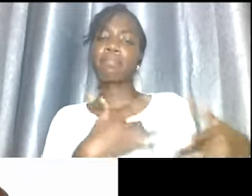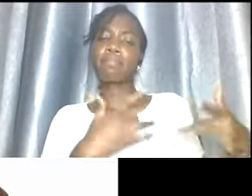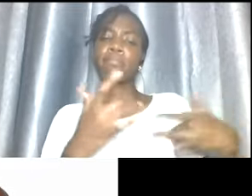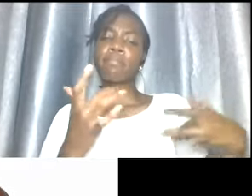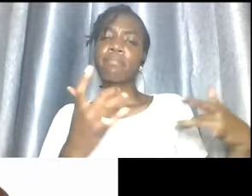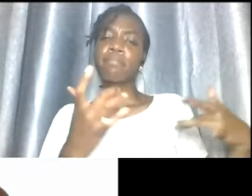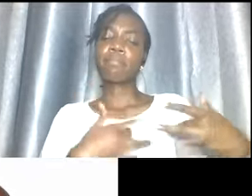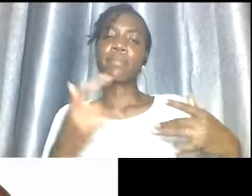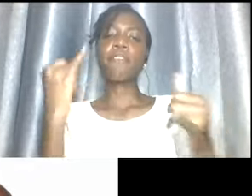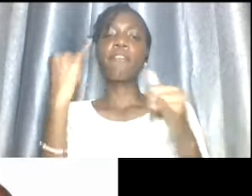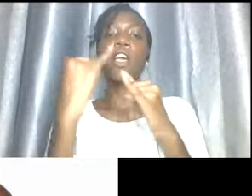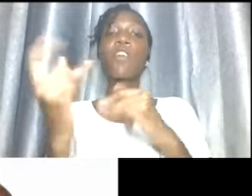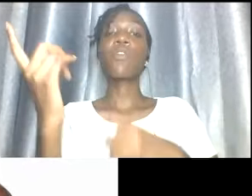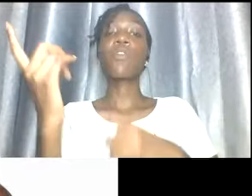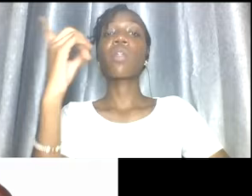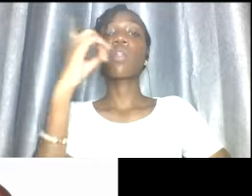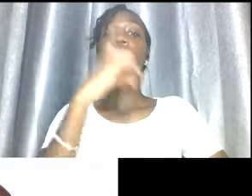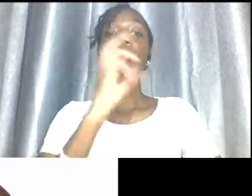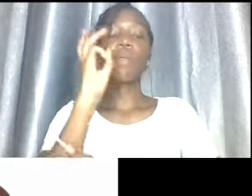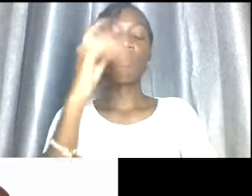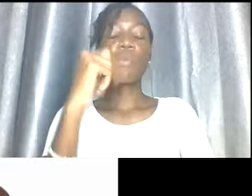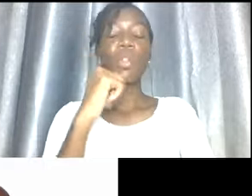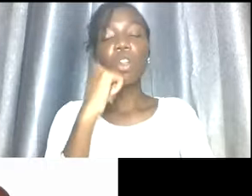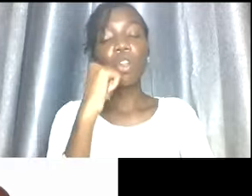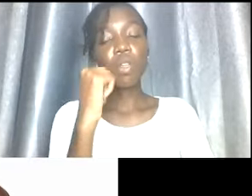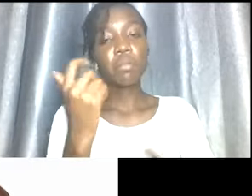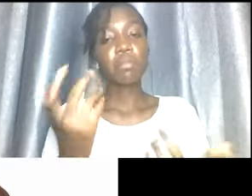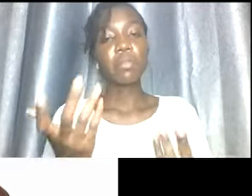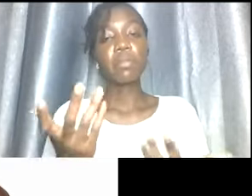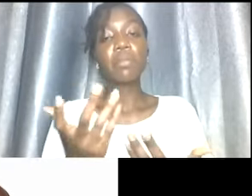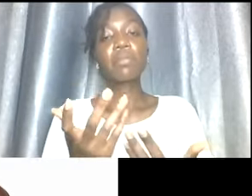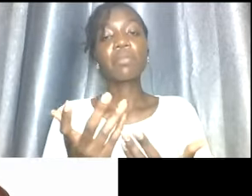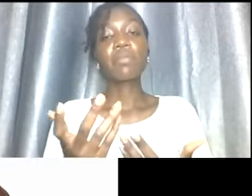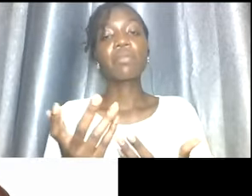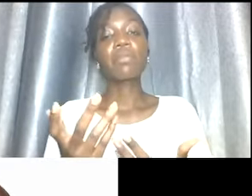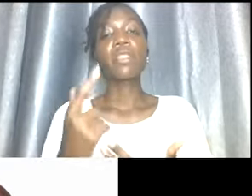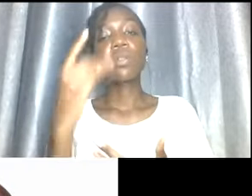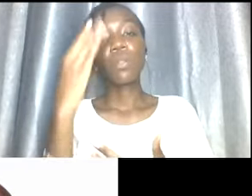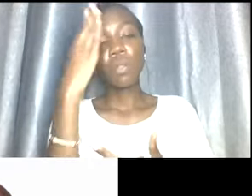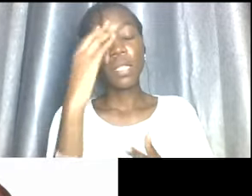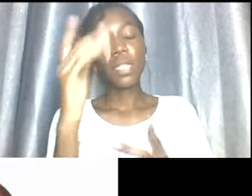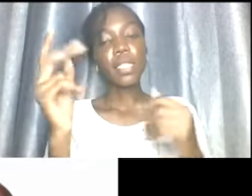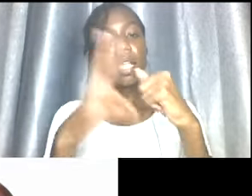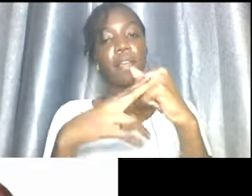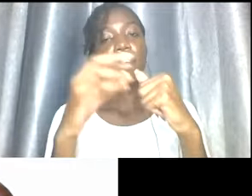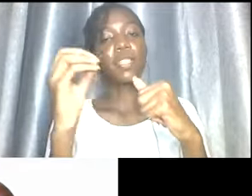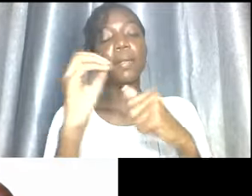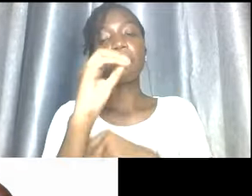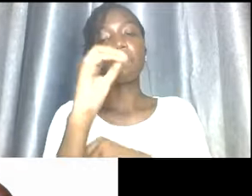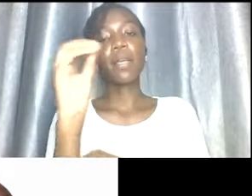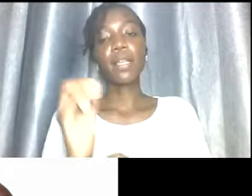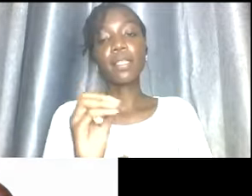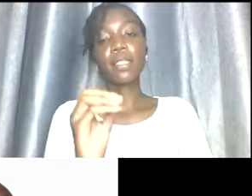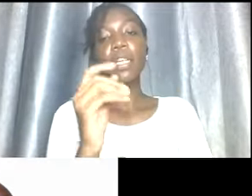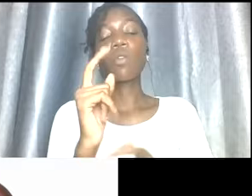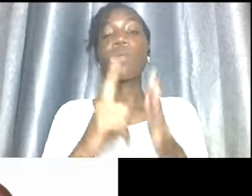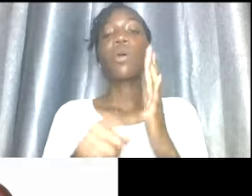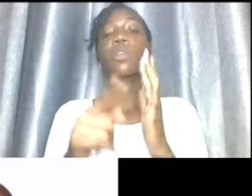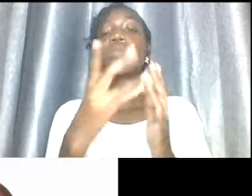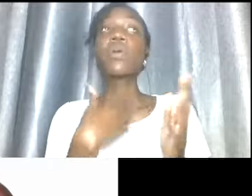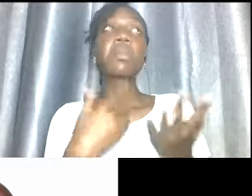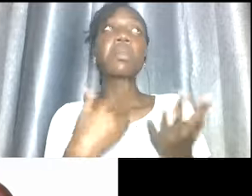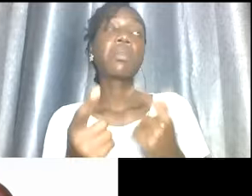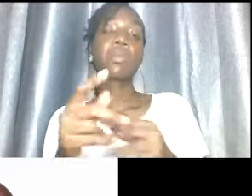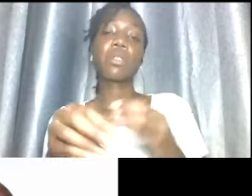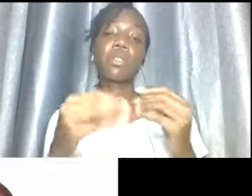day, you may not hit 70% of what you wanted to hit, but you may hit on 40. Or 40